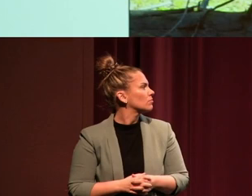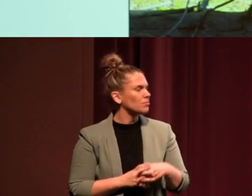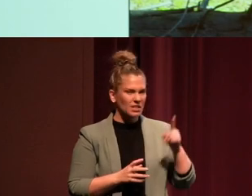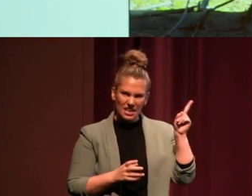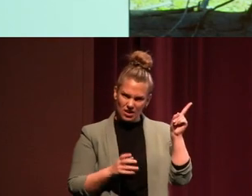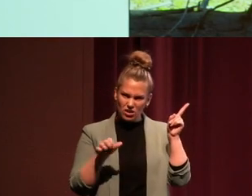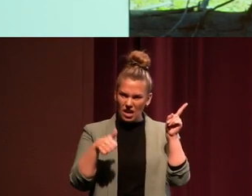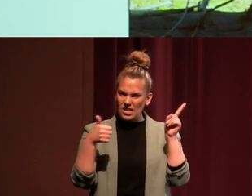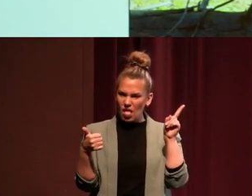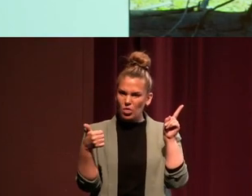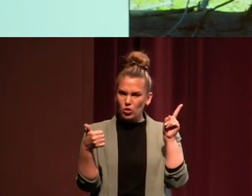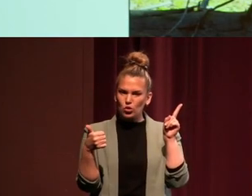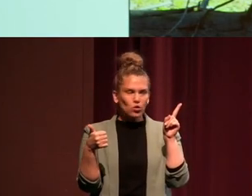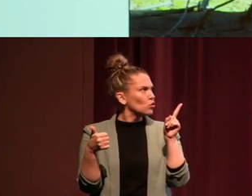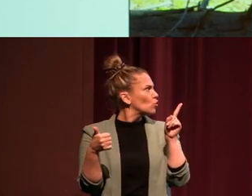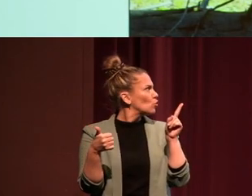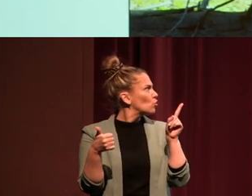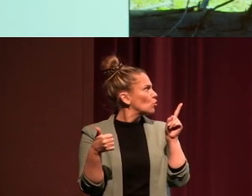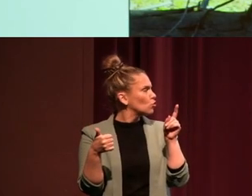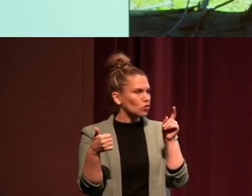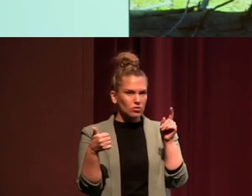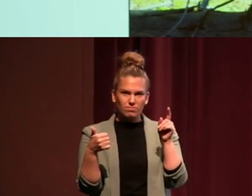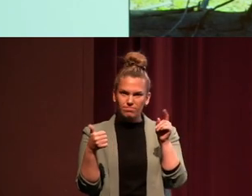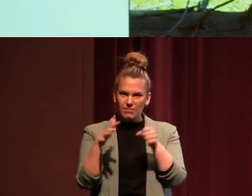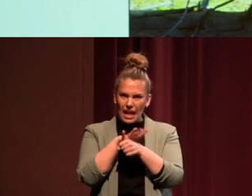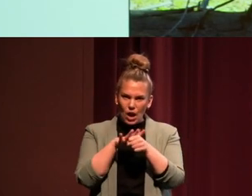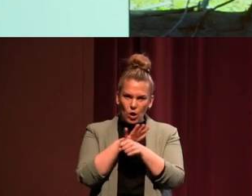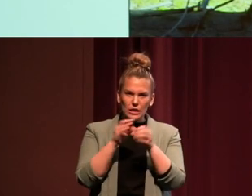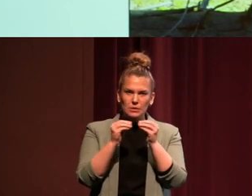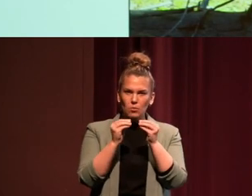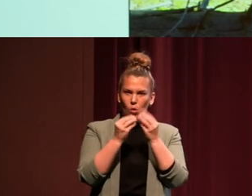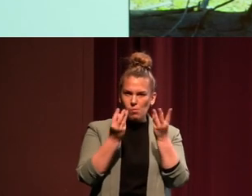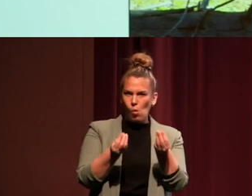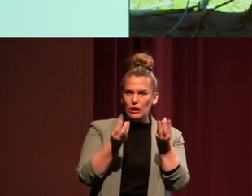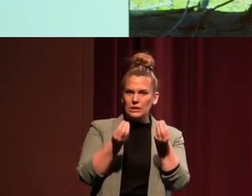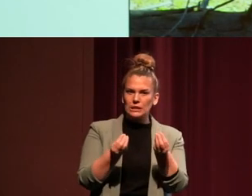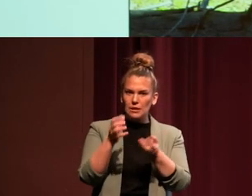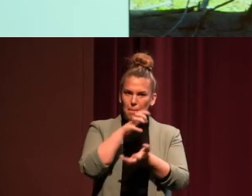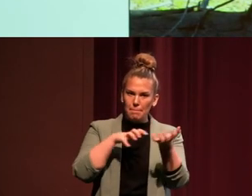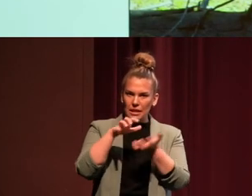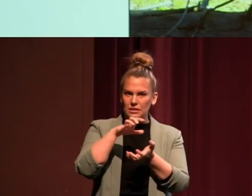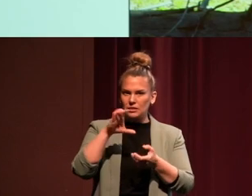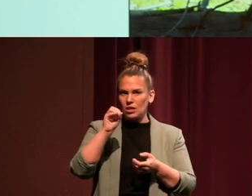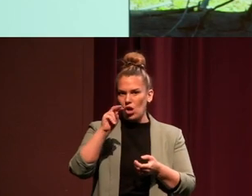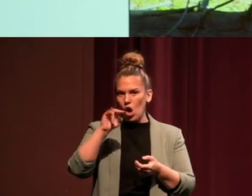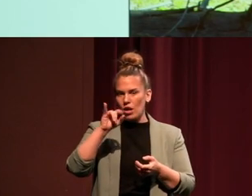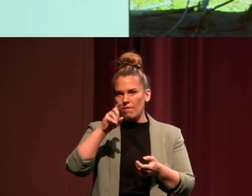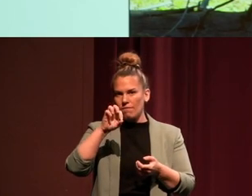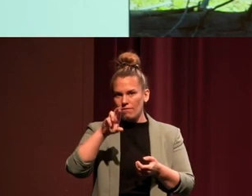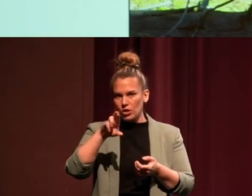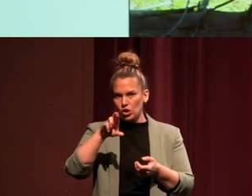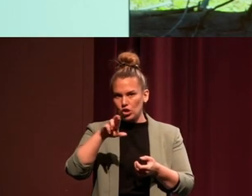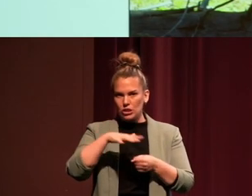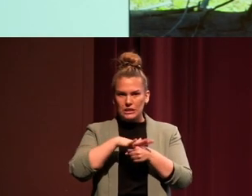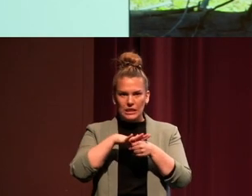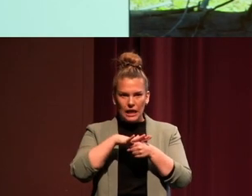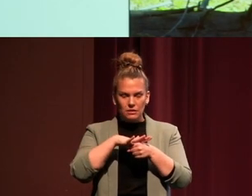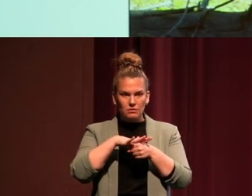Here's another stand in a moisture mixed conifer site prior to